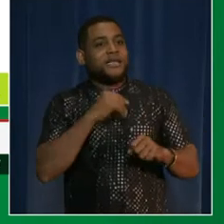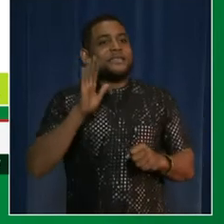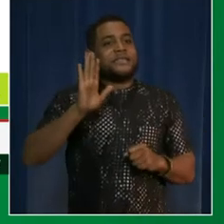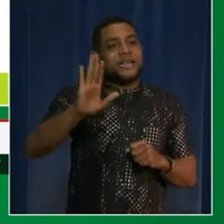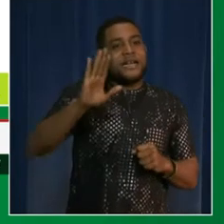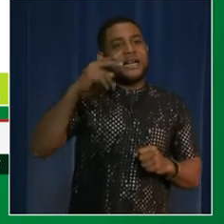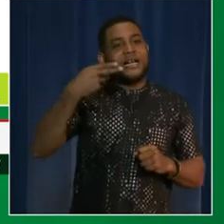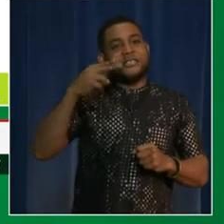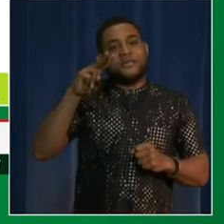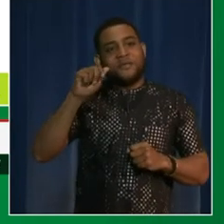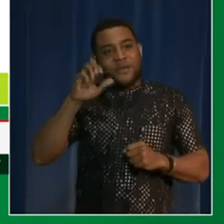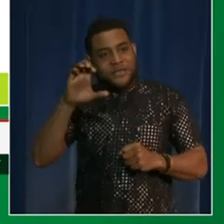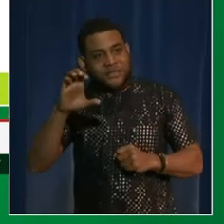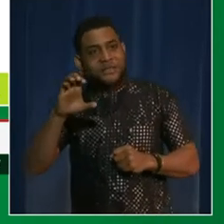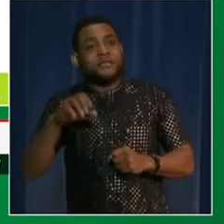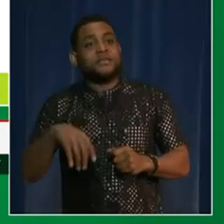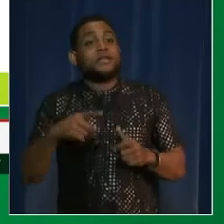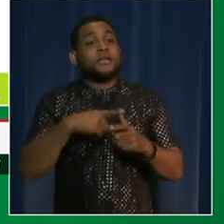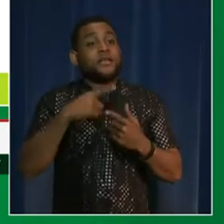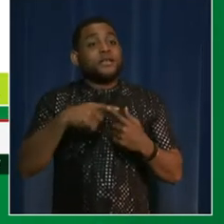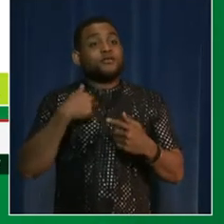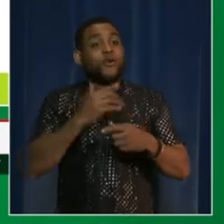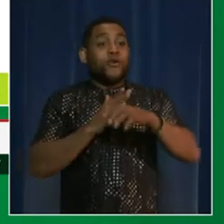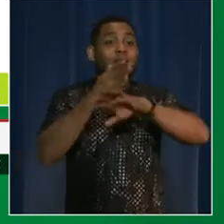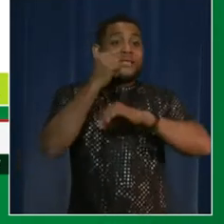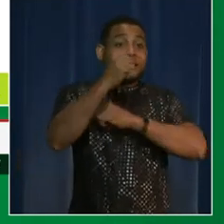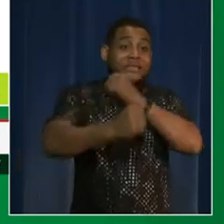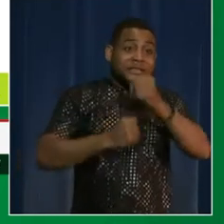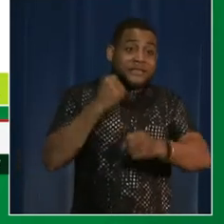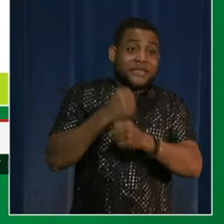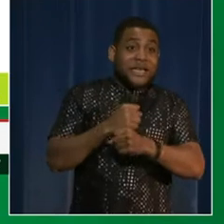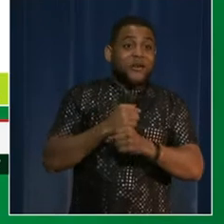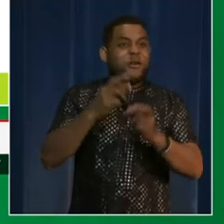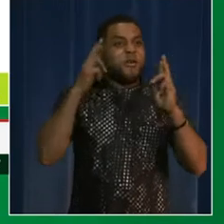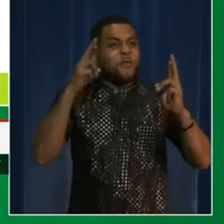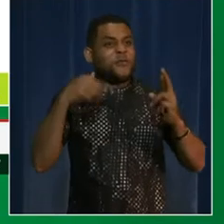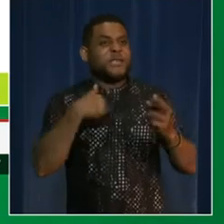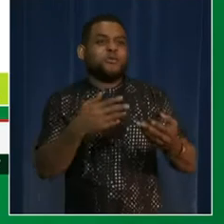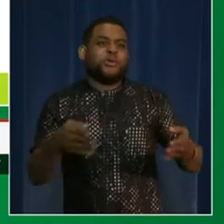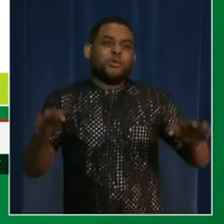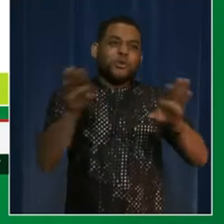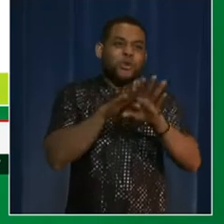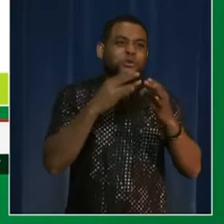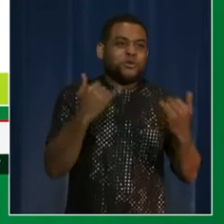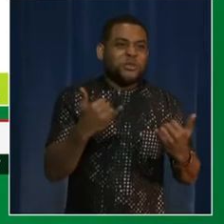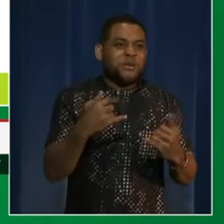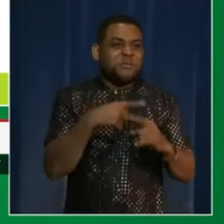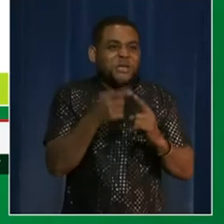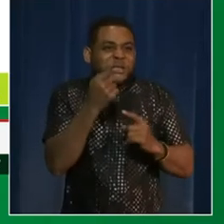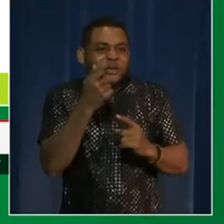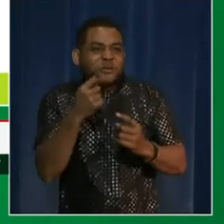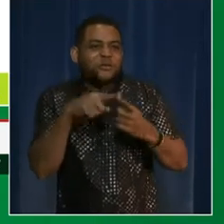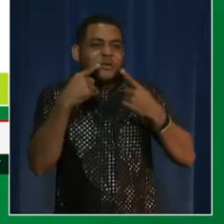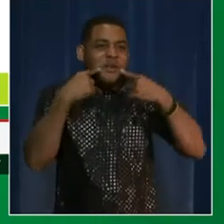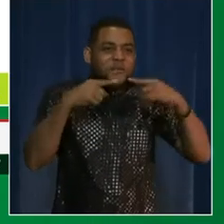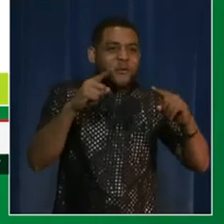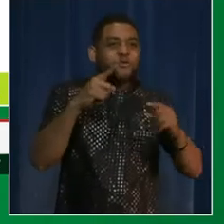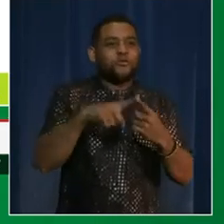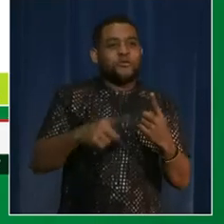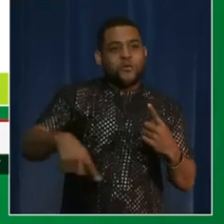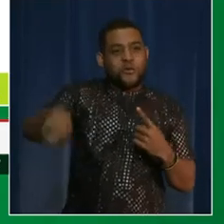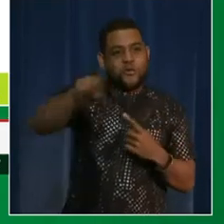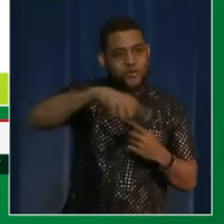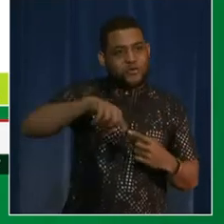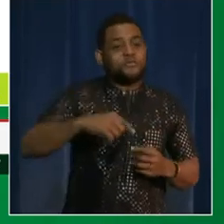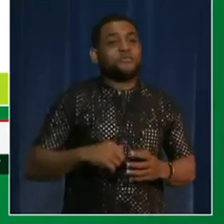10 to 15 years to finance that. So that's hopefully closing today, fingers crossed, but a little bit of an announcement there from us on that. So looking